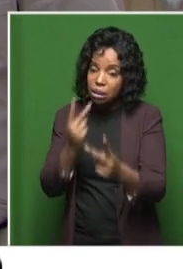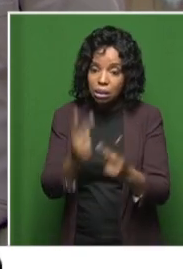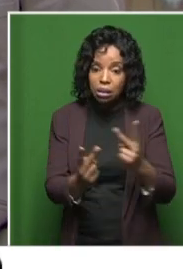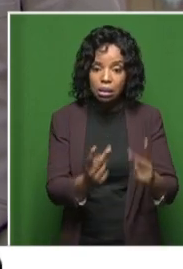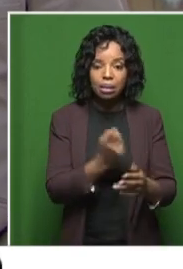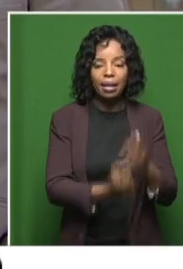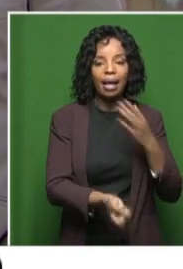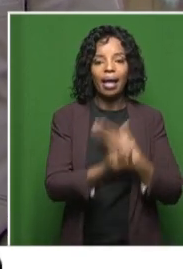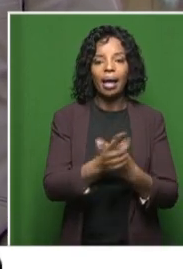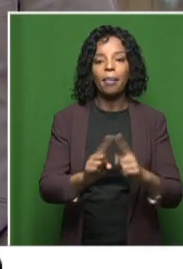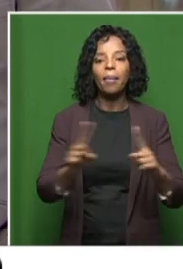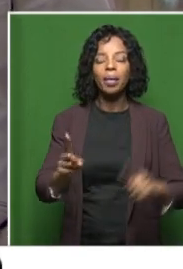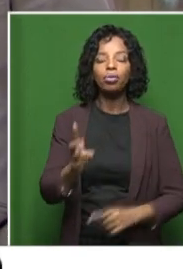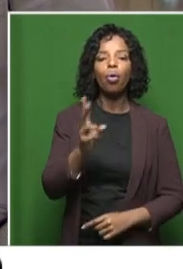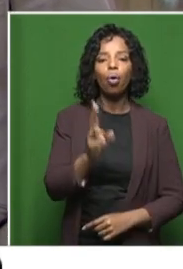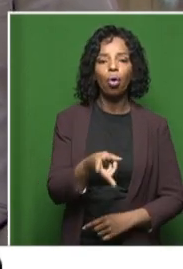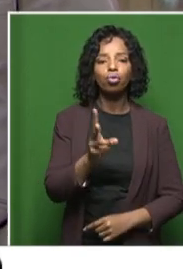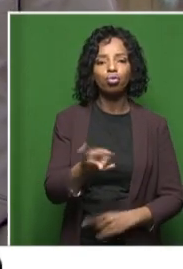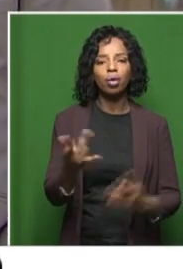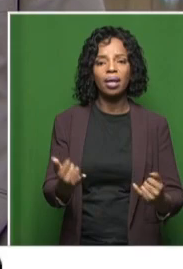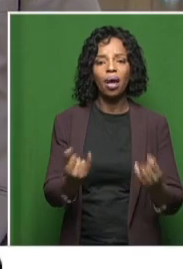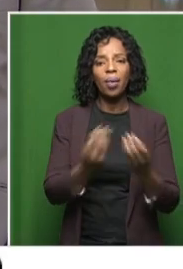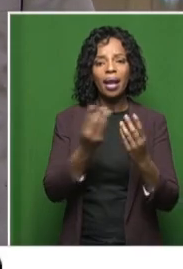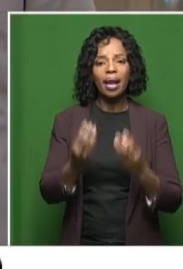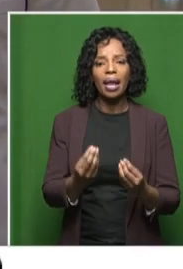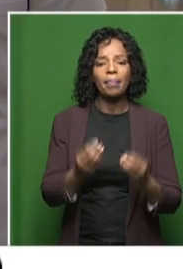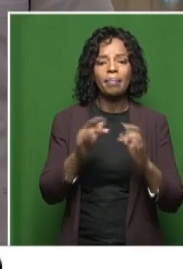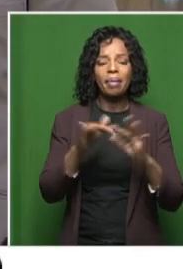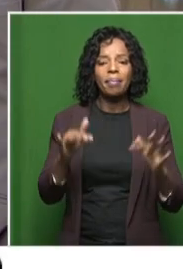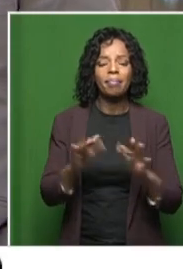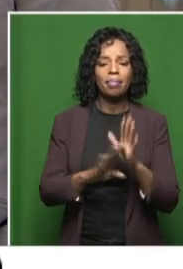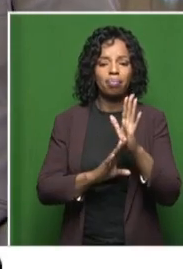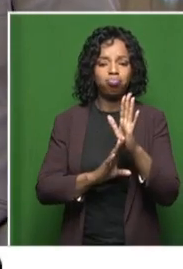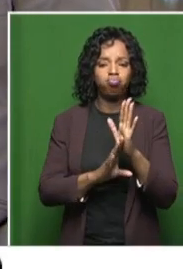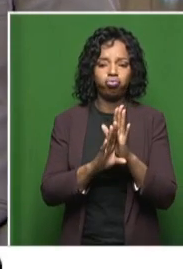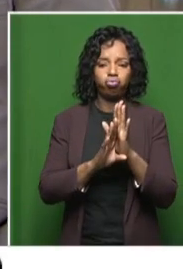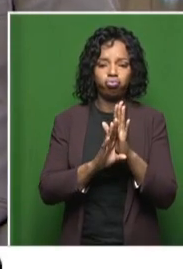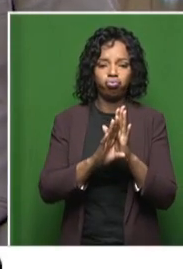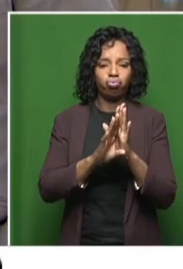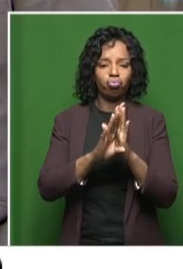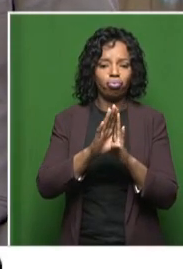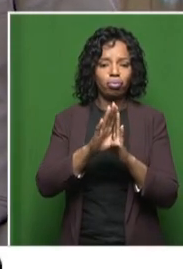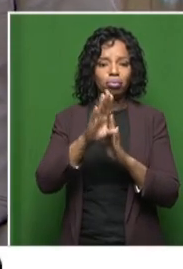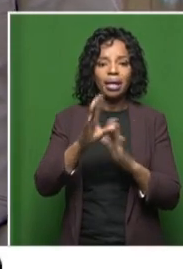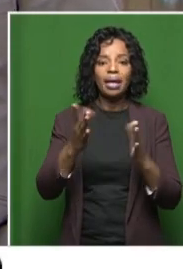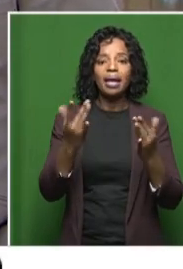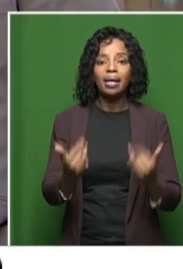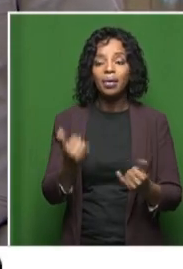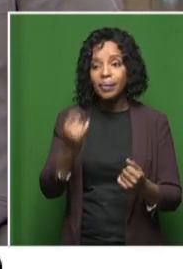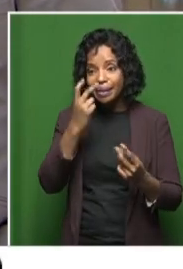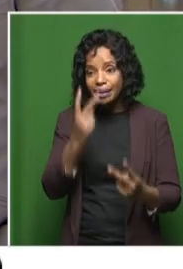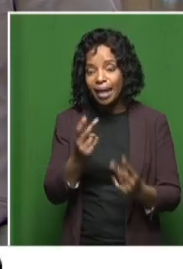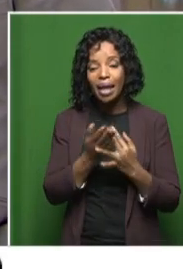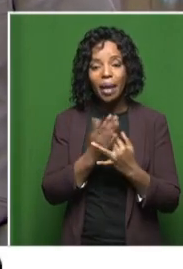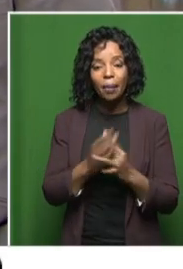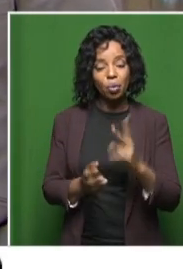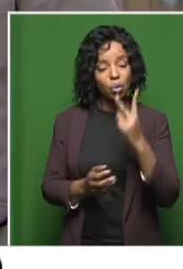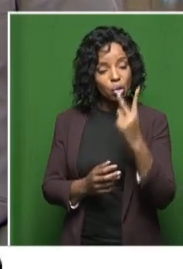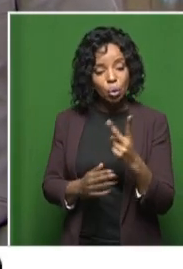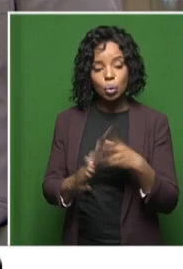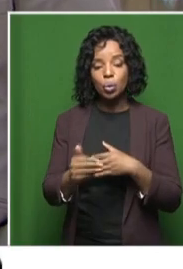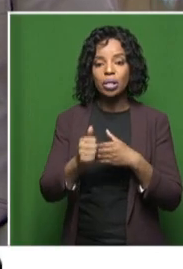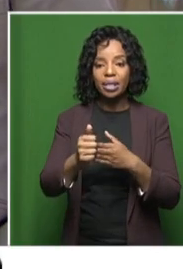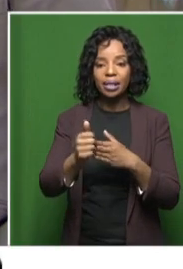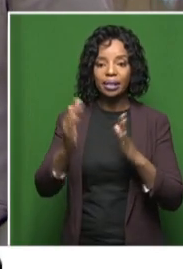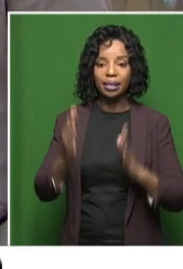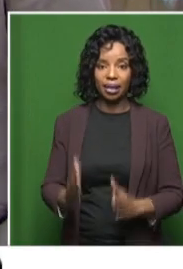the rise of terrorism as well. So it's indeed going to feature prominently between the two leaders. But also, apart from that,